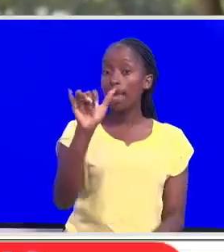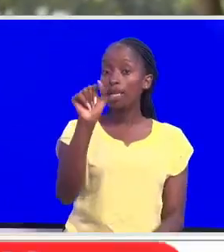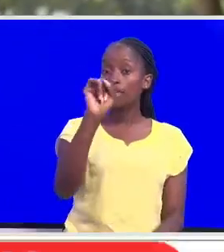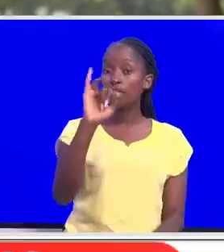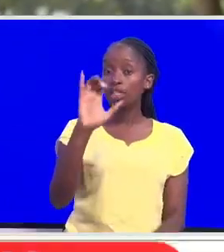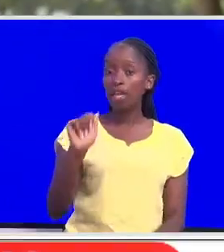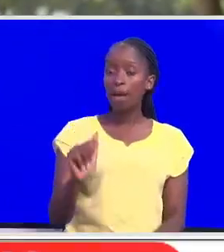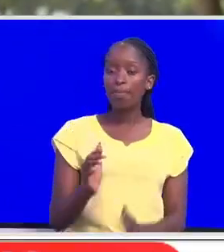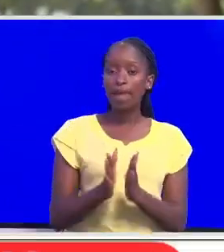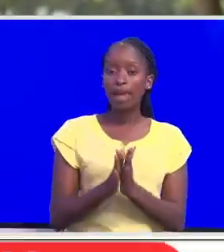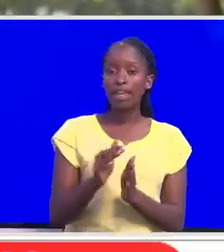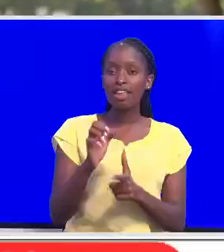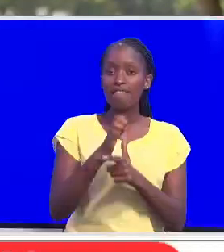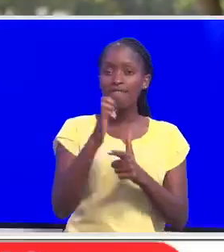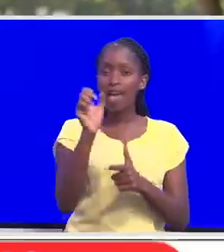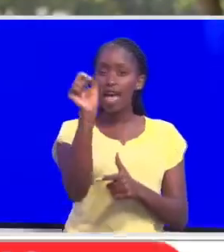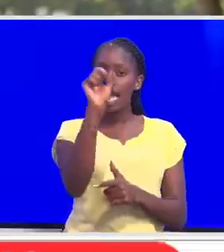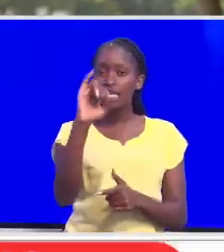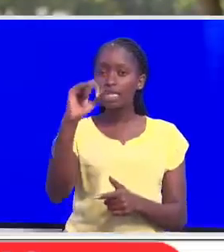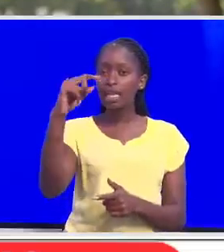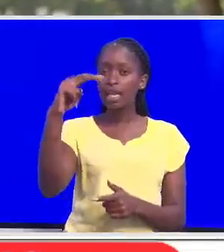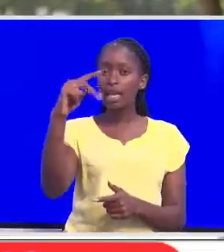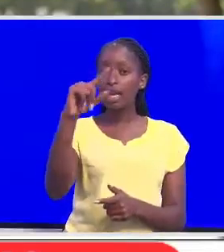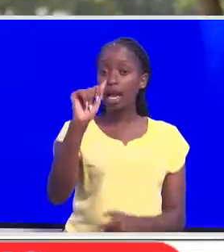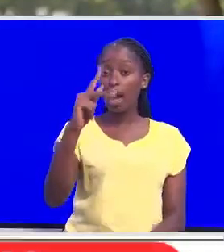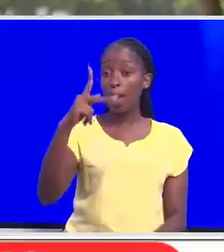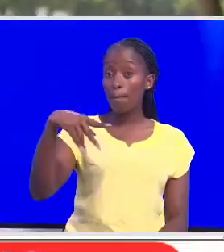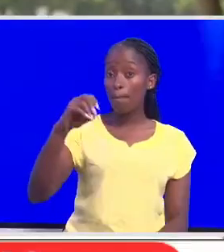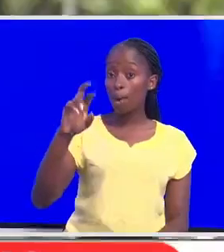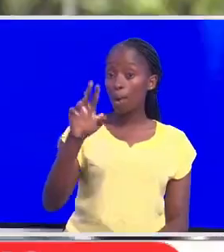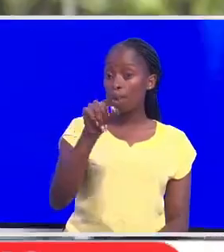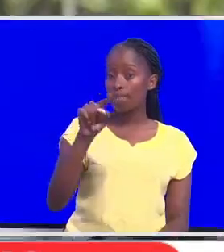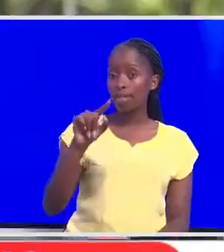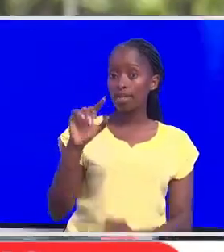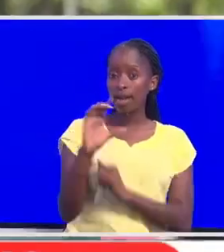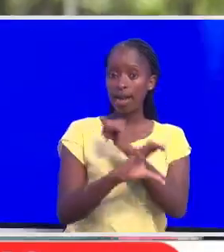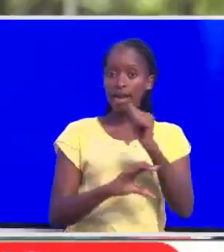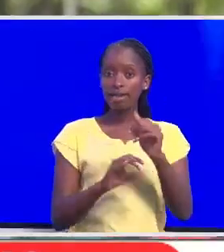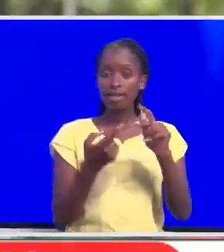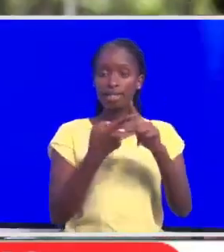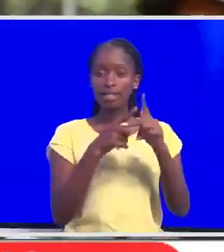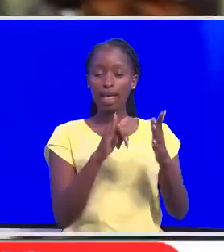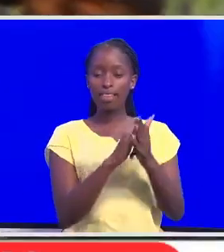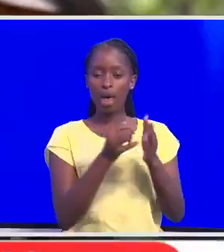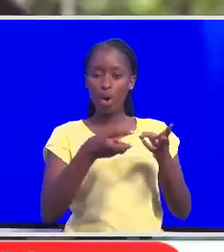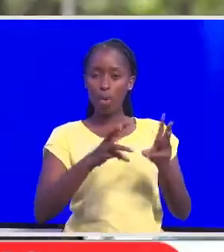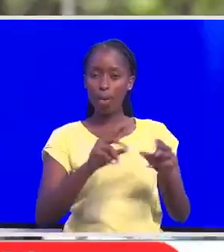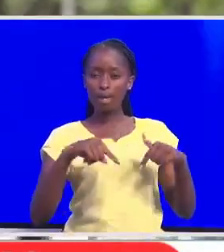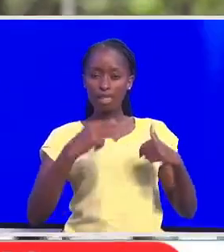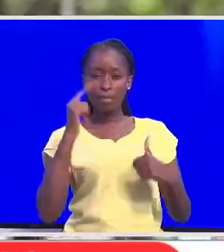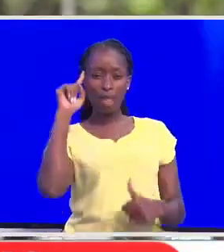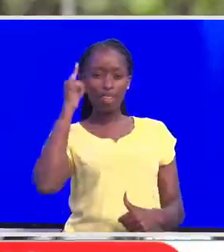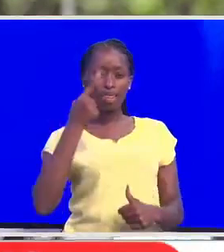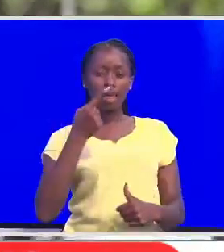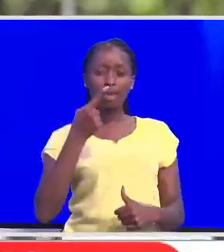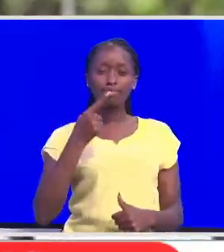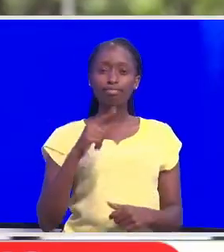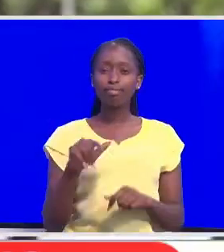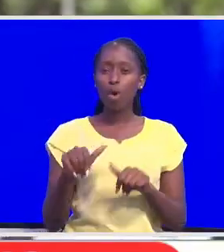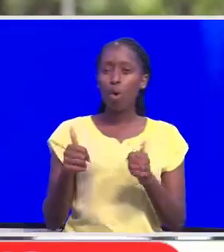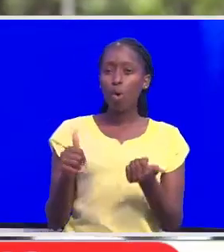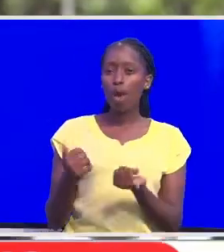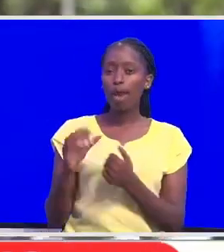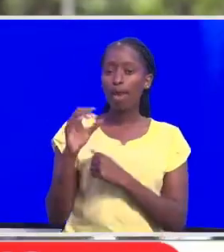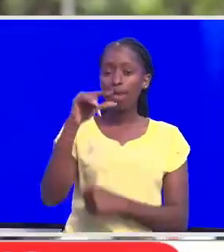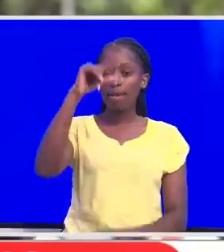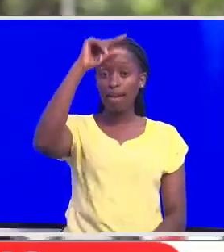countries they started like in that direction. If I don't think it is right for the government to